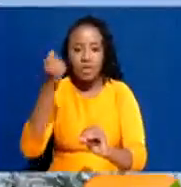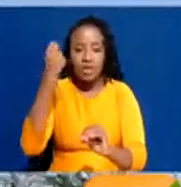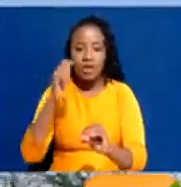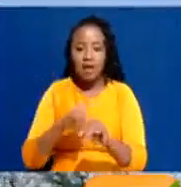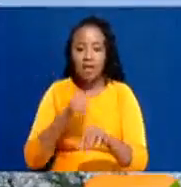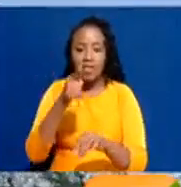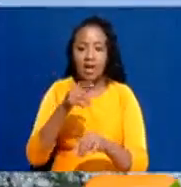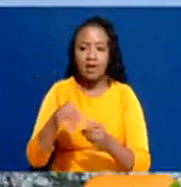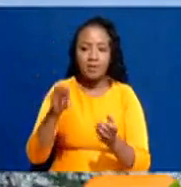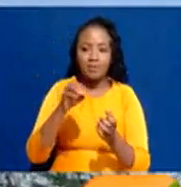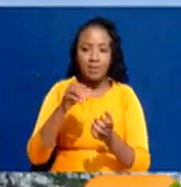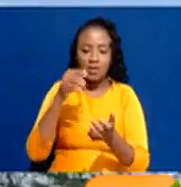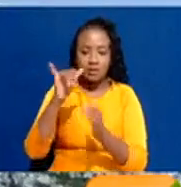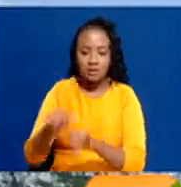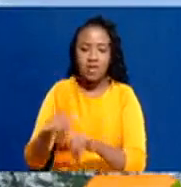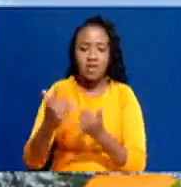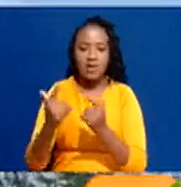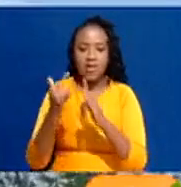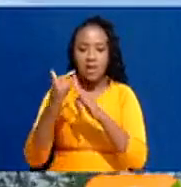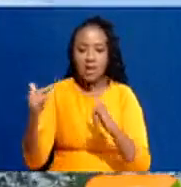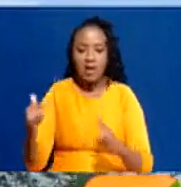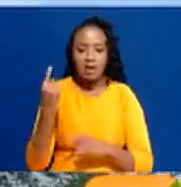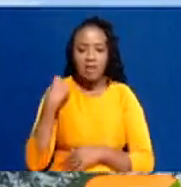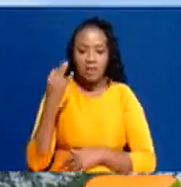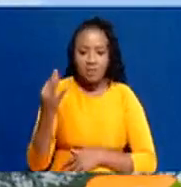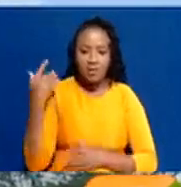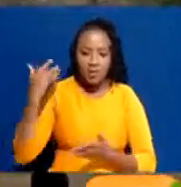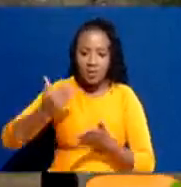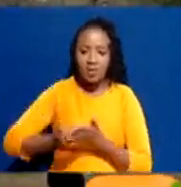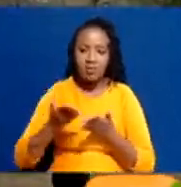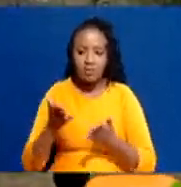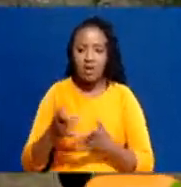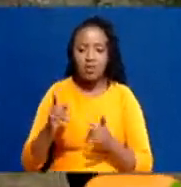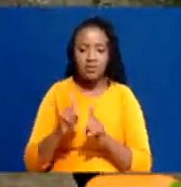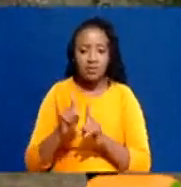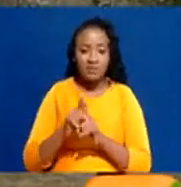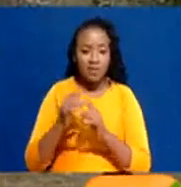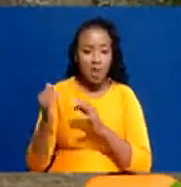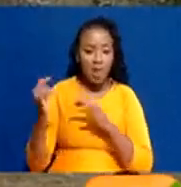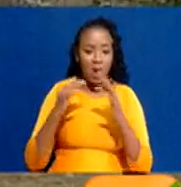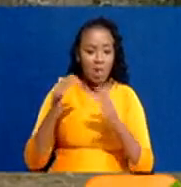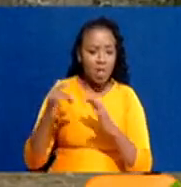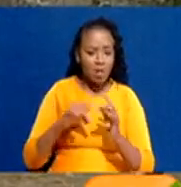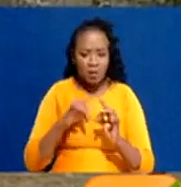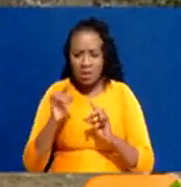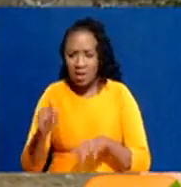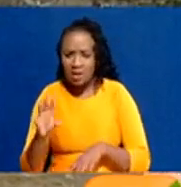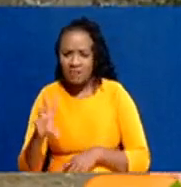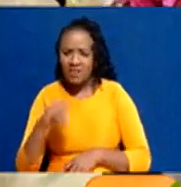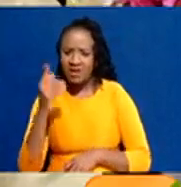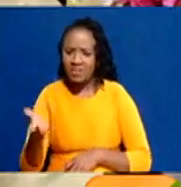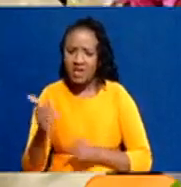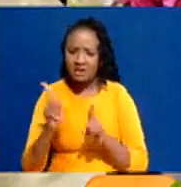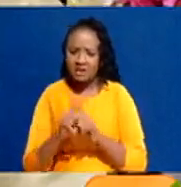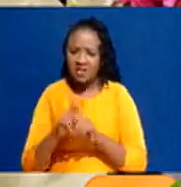was processed and placed at the Kakuma refugee camp, where to his dismay, the same hostility he was fleeing from caught up with him.